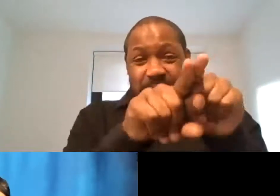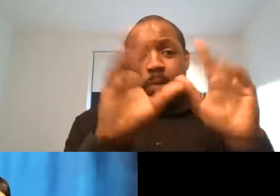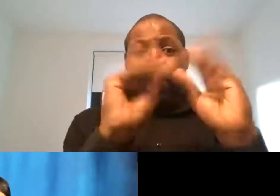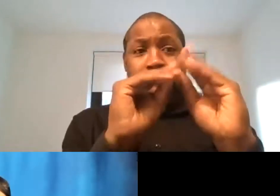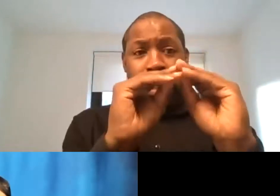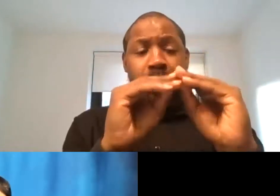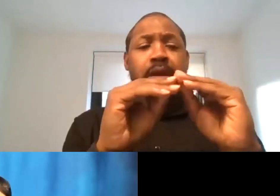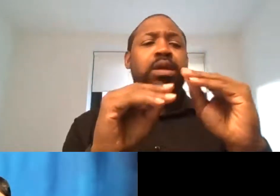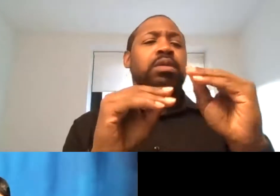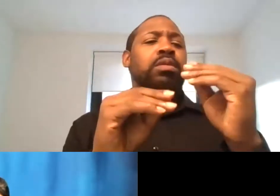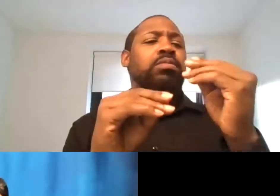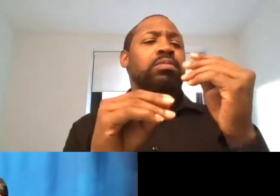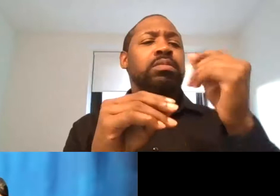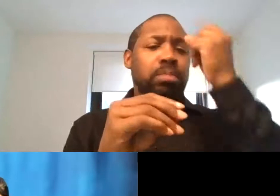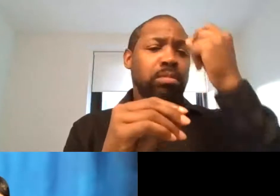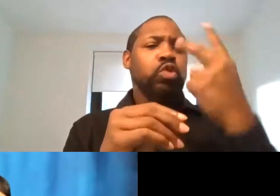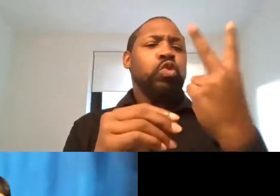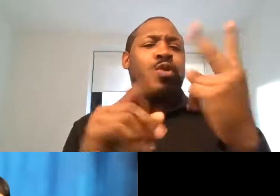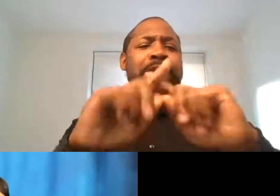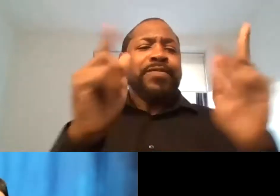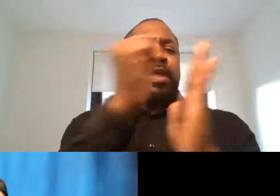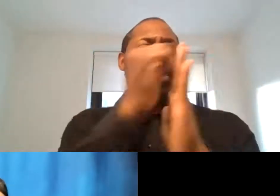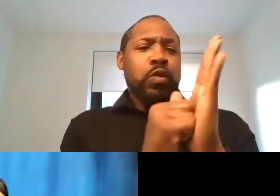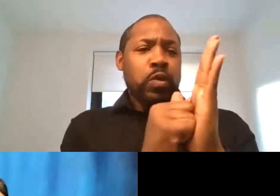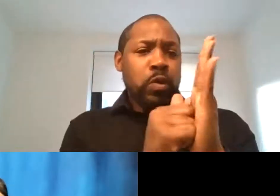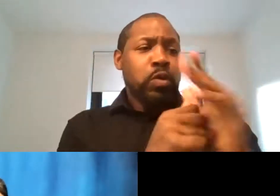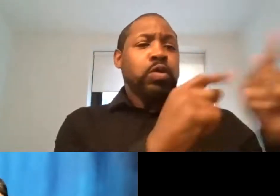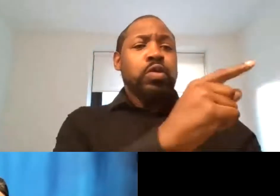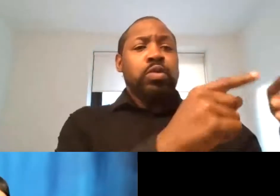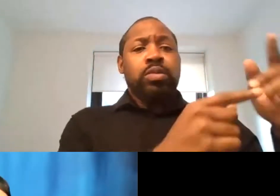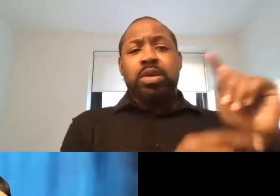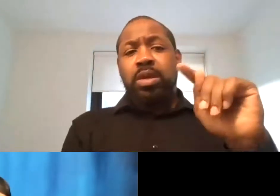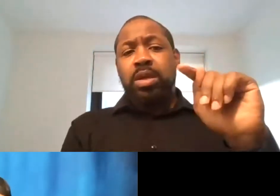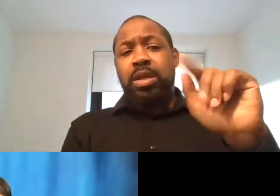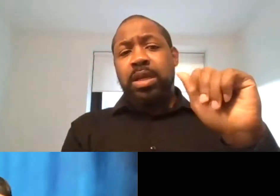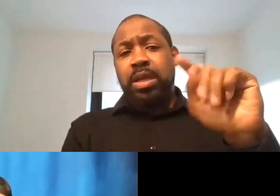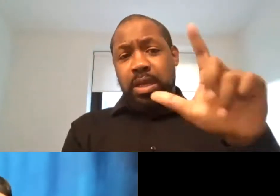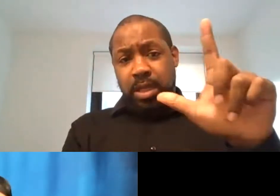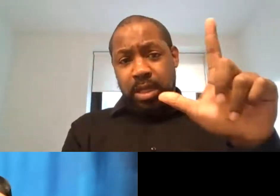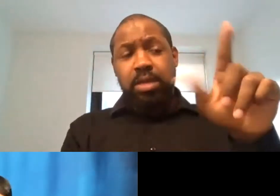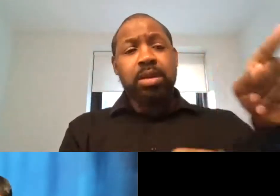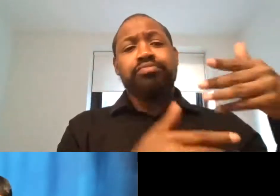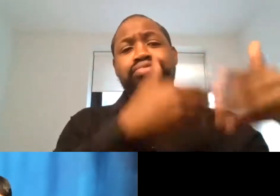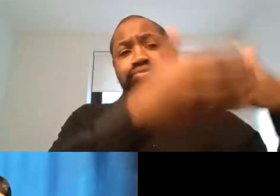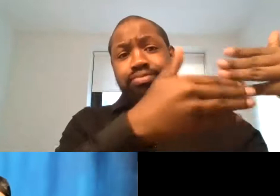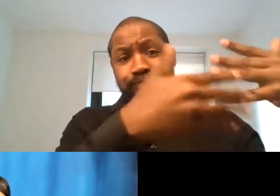So that they both could happen at the same meeting. So there'd be 2 different agendas.